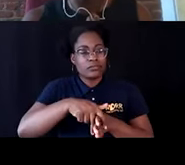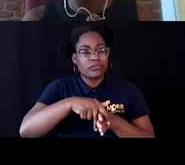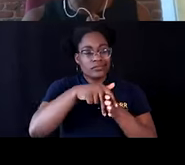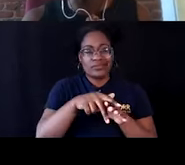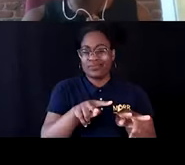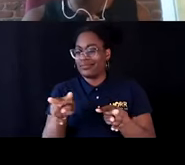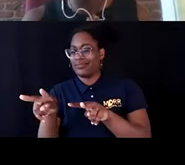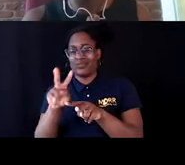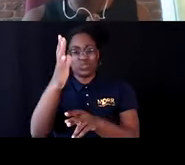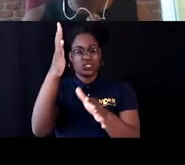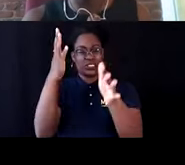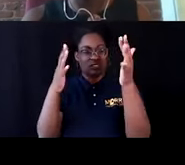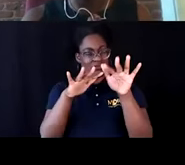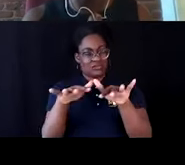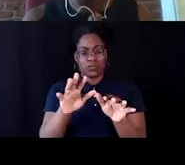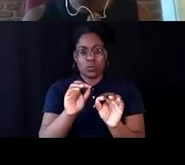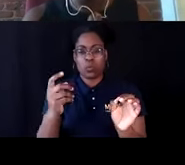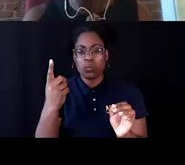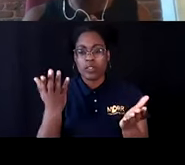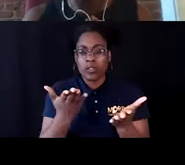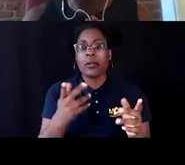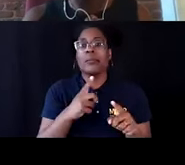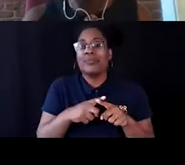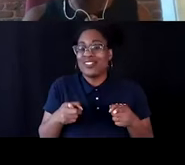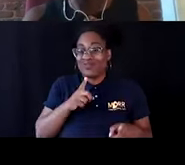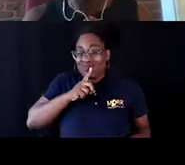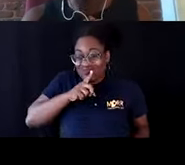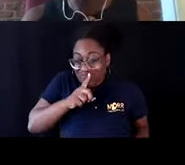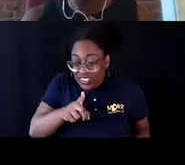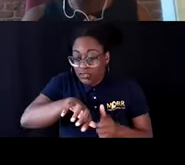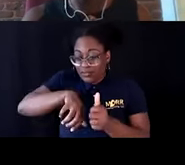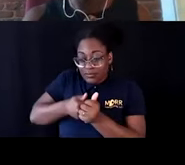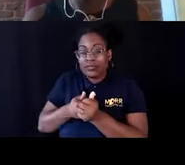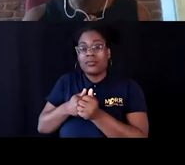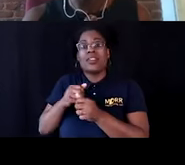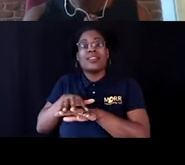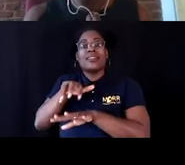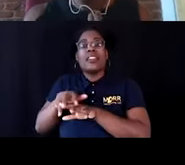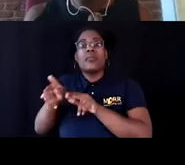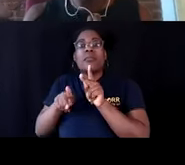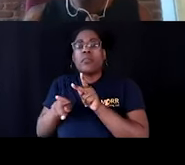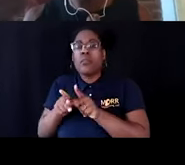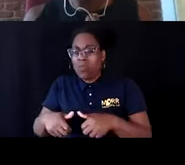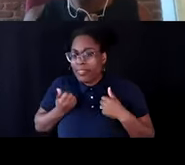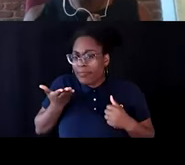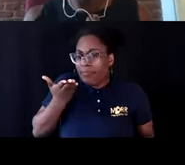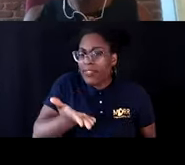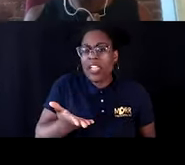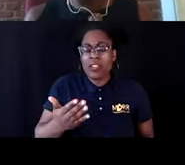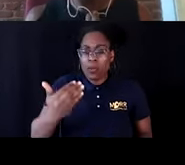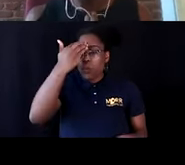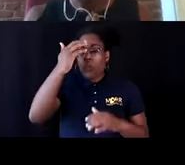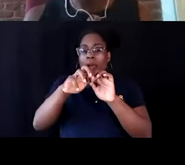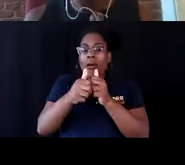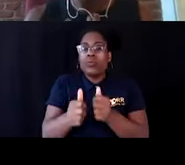that had gone into creating agricultural forests. Lenape and many other people of the Eastern Woodlands simply would go to where the food